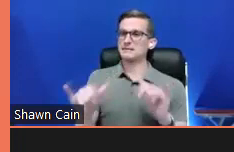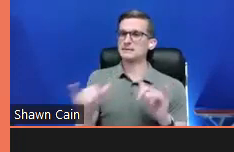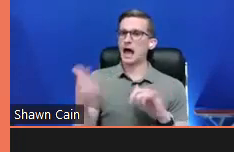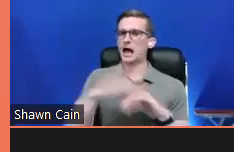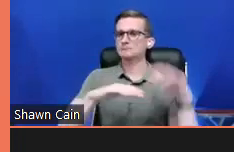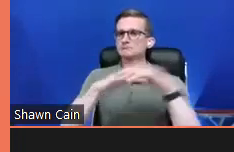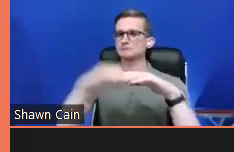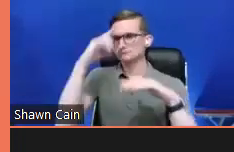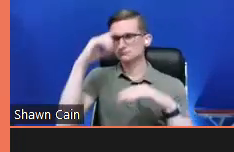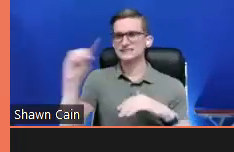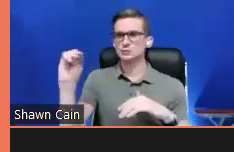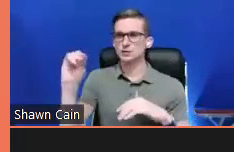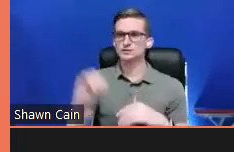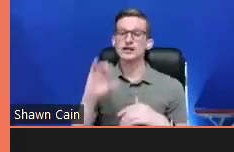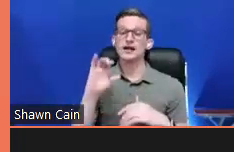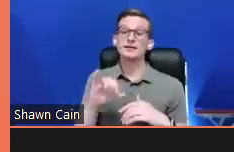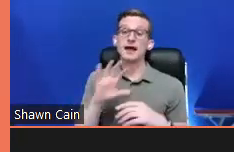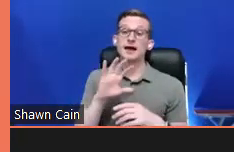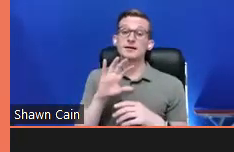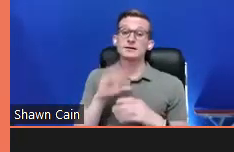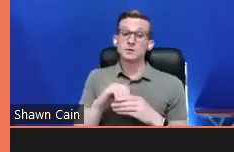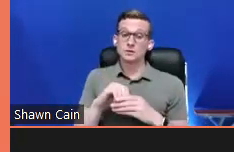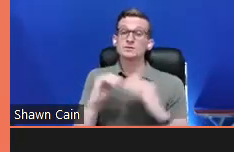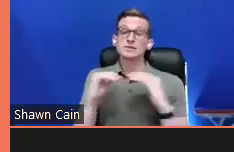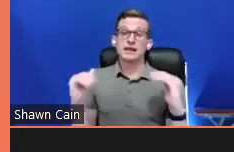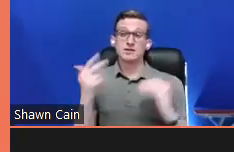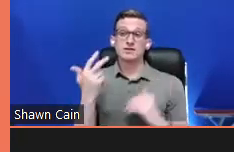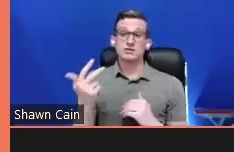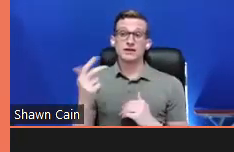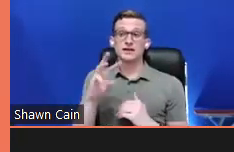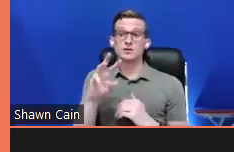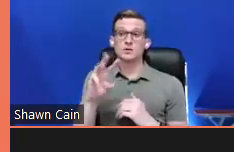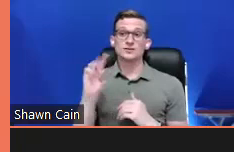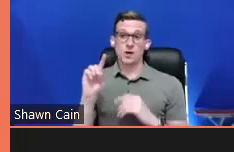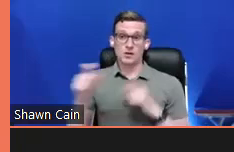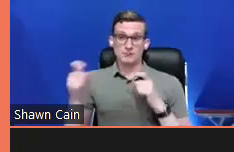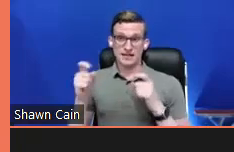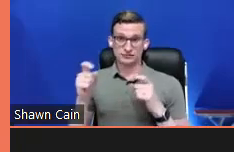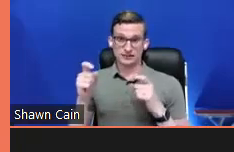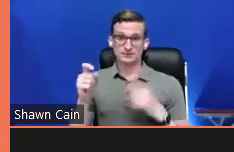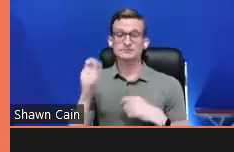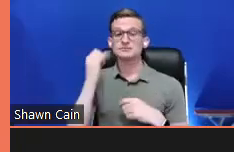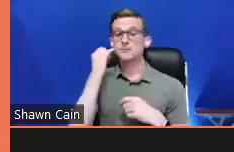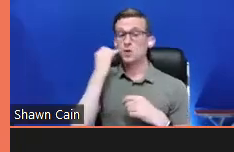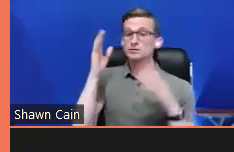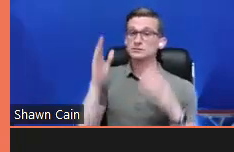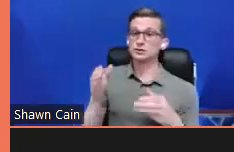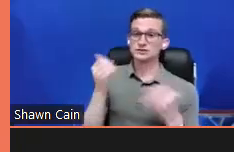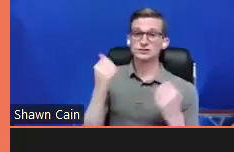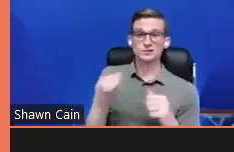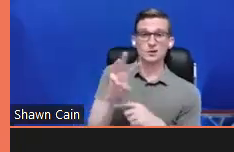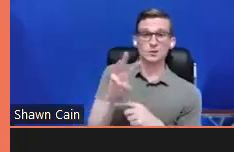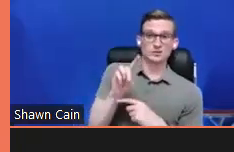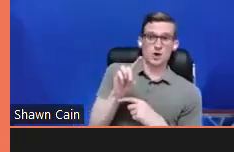management. So if there are services being provided to individuals withdrawing from substances where they are staying at the